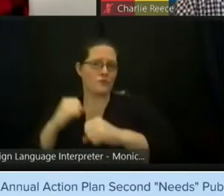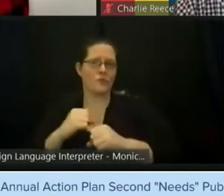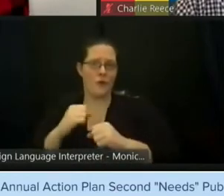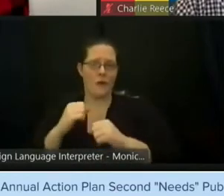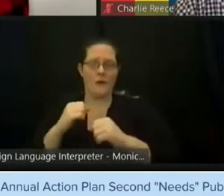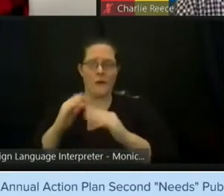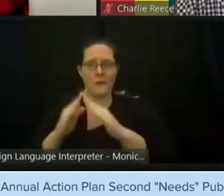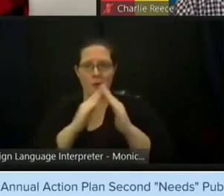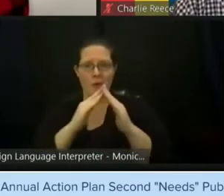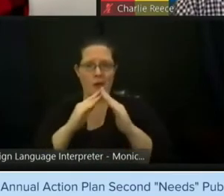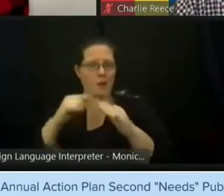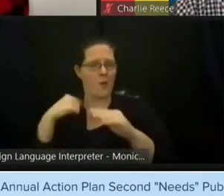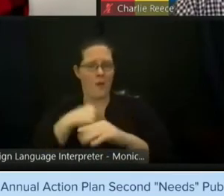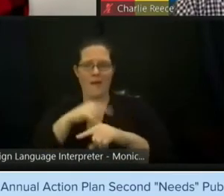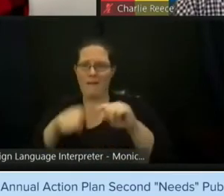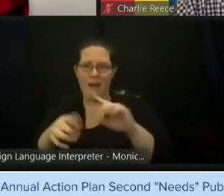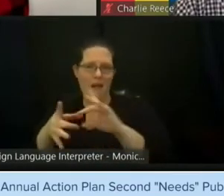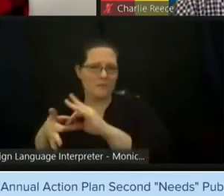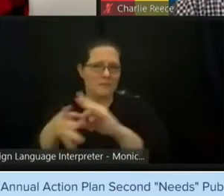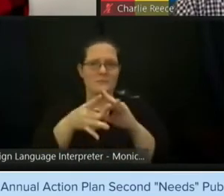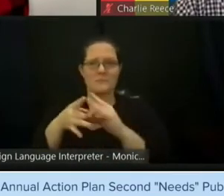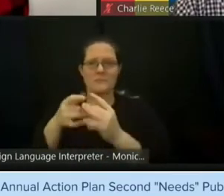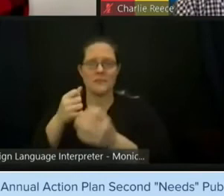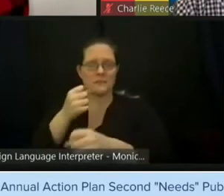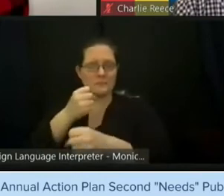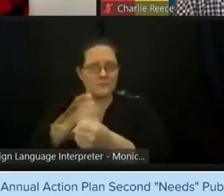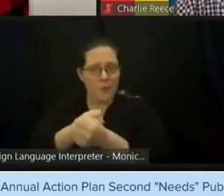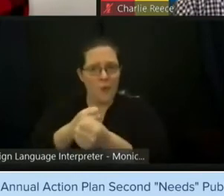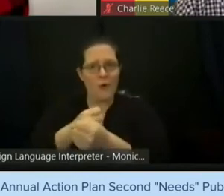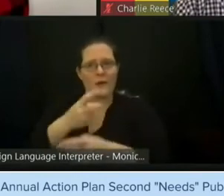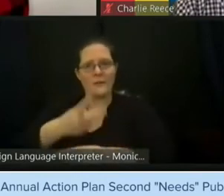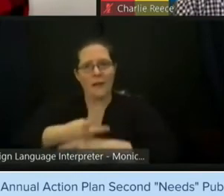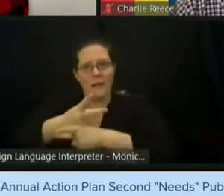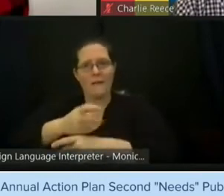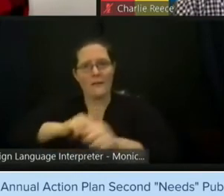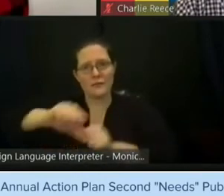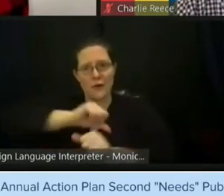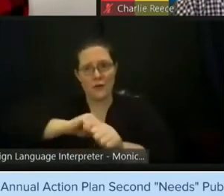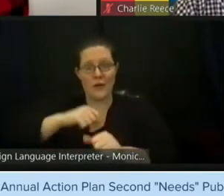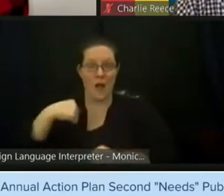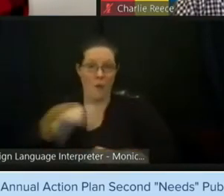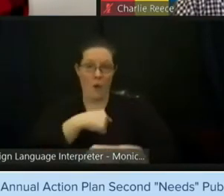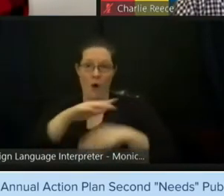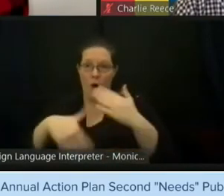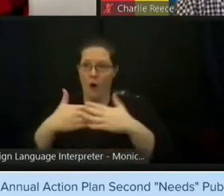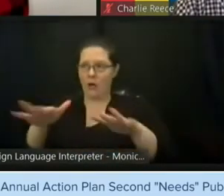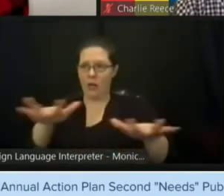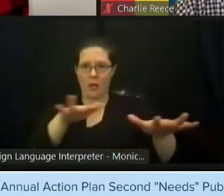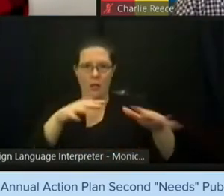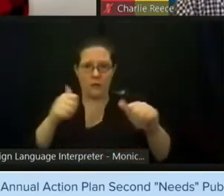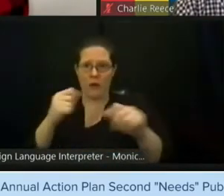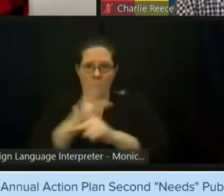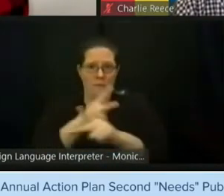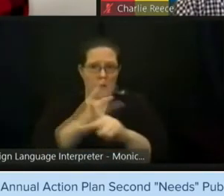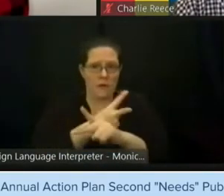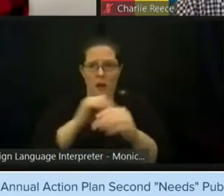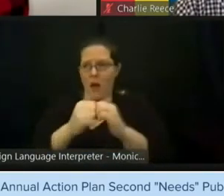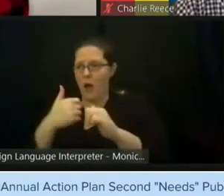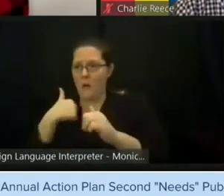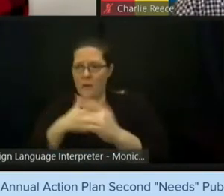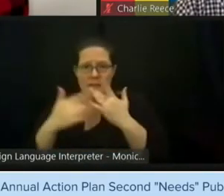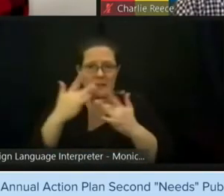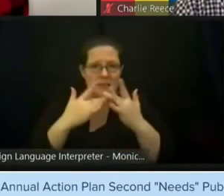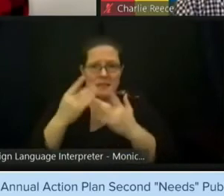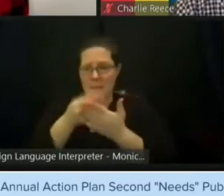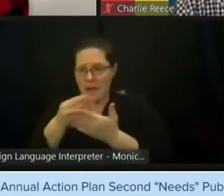care for one another, and to truly be engaged. And while we're all panicking to try to just scrape through and like